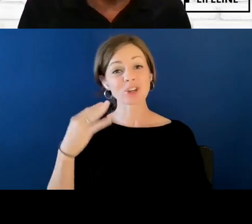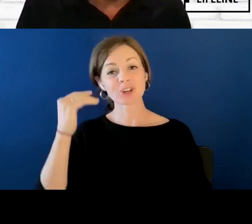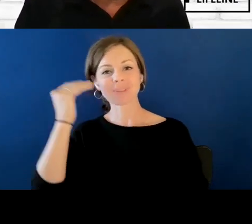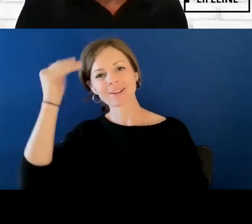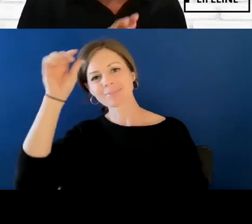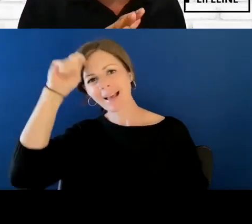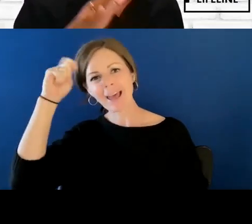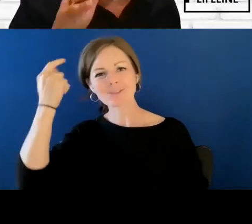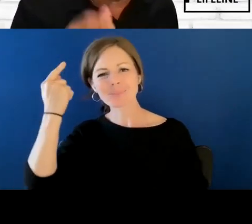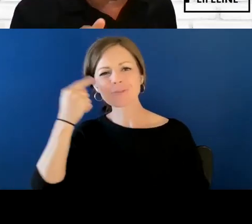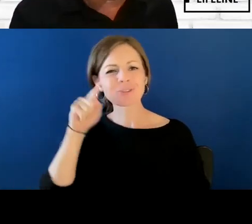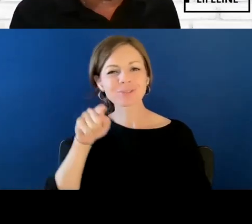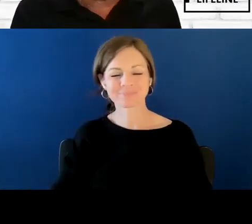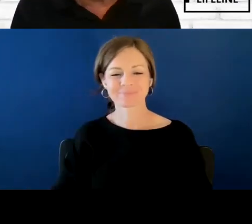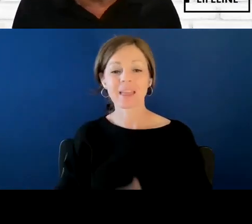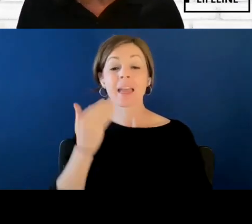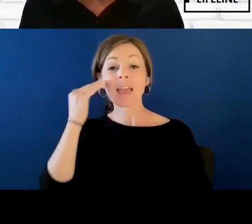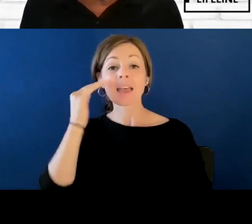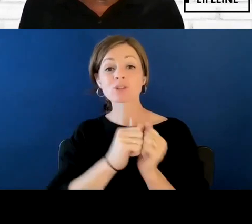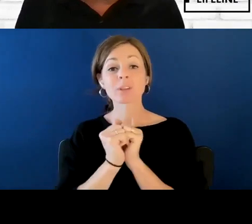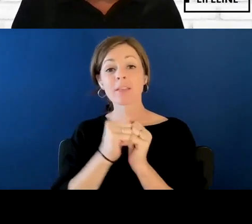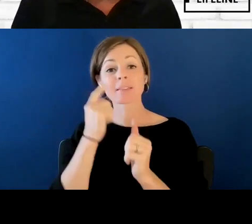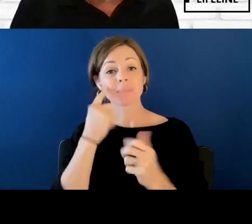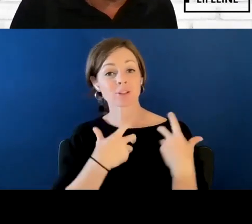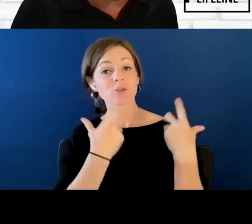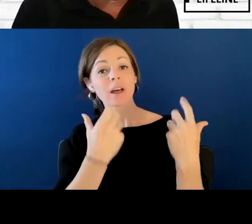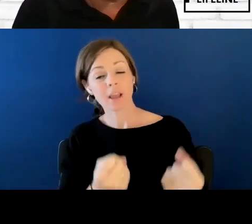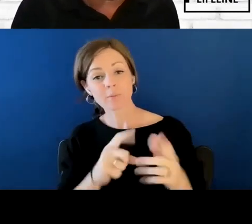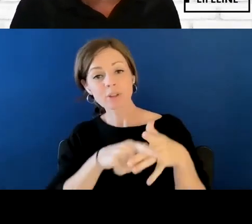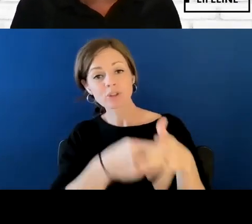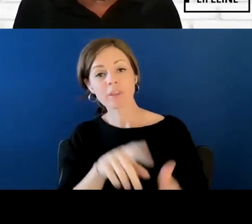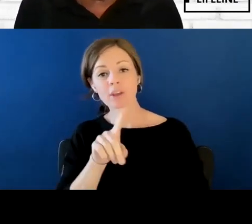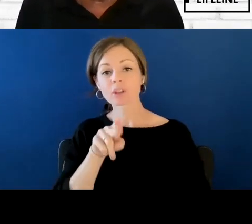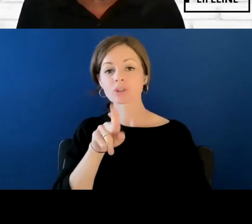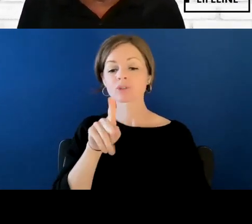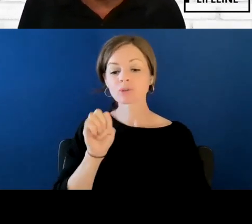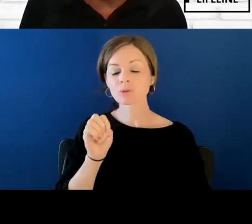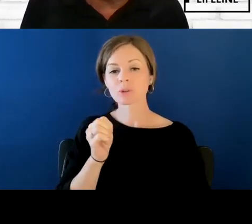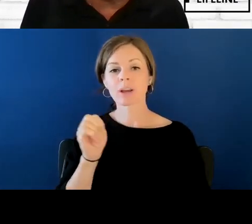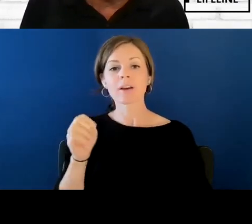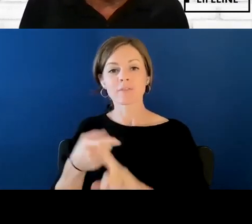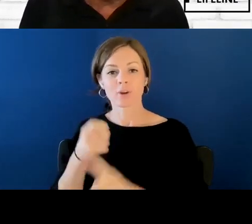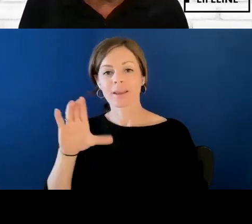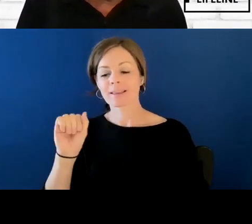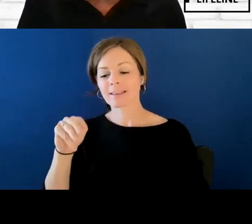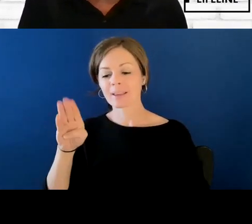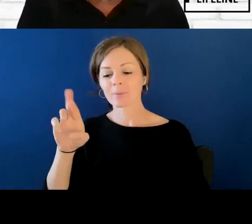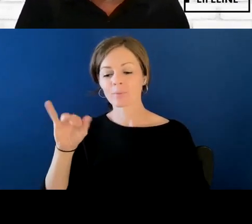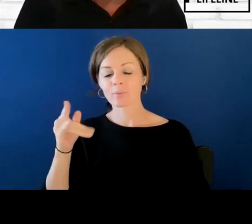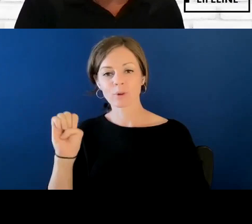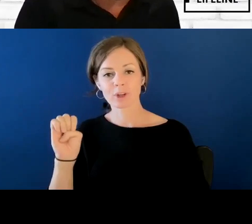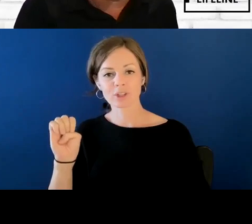do. Heads Together is a mental health initiative that was spearheaded by the Duke and Duchess of Cambridge and Prince Harry, and aimed